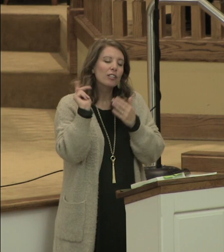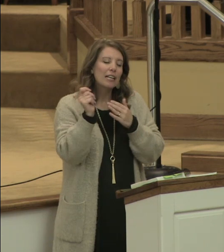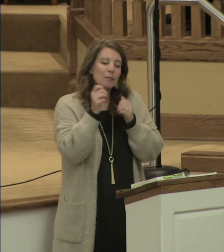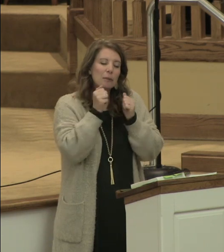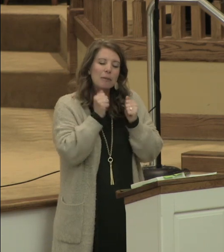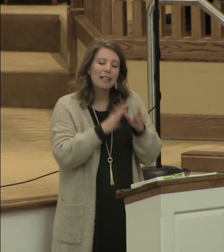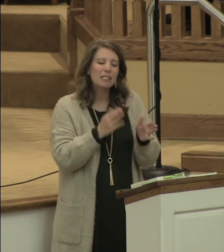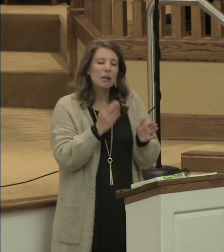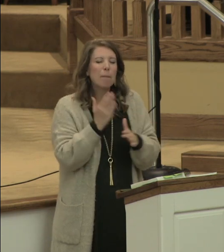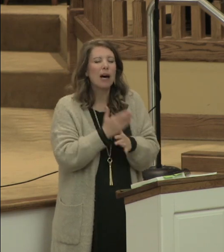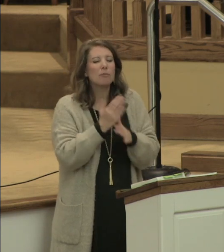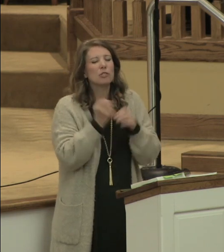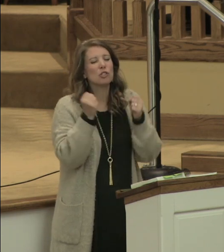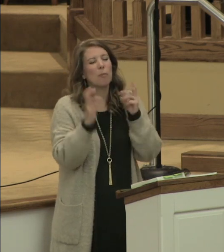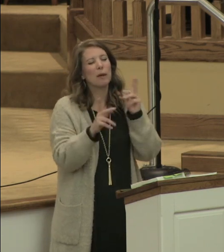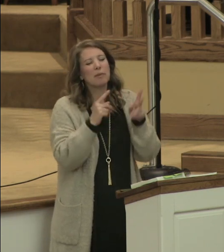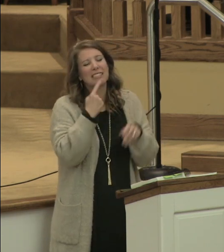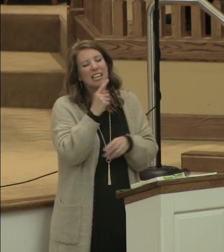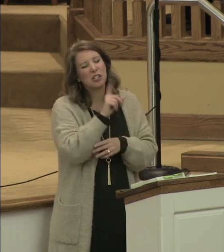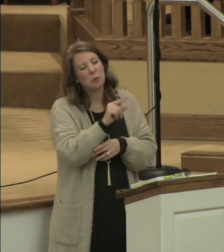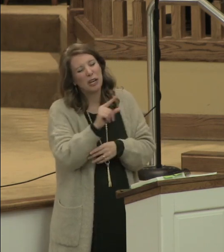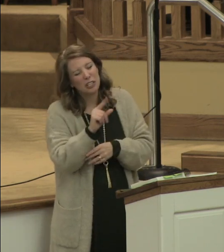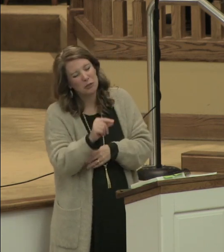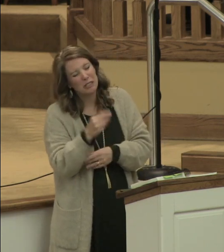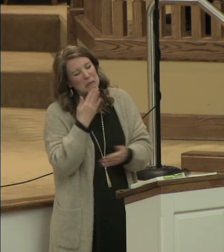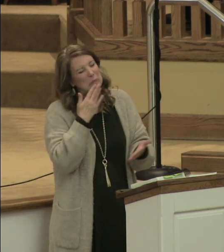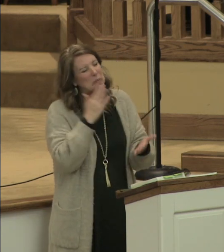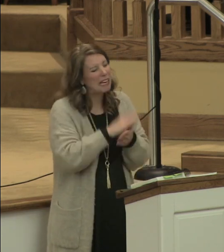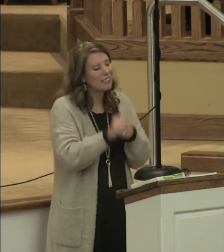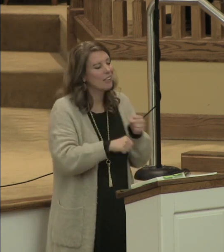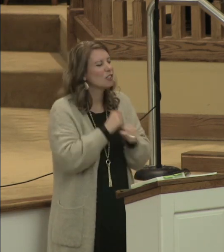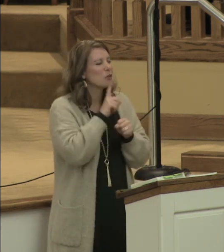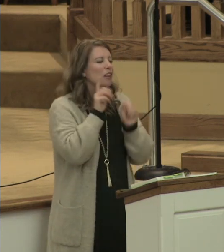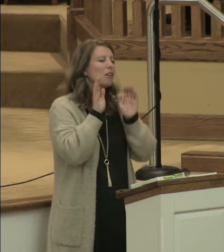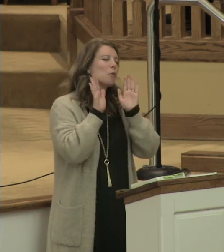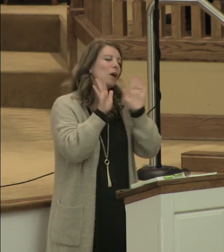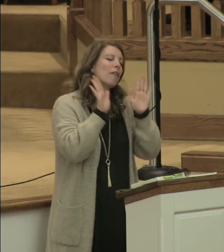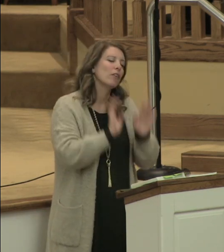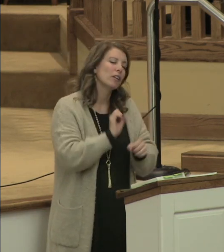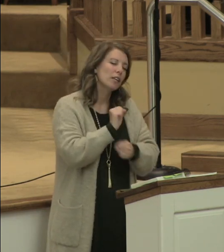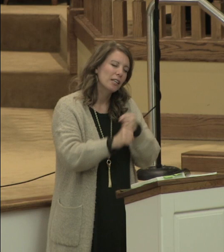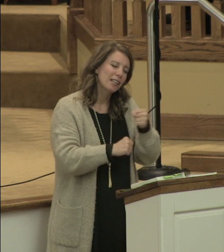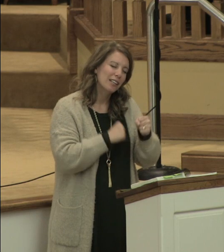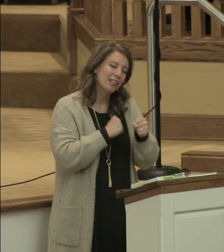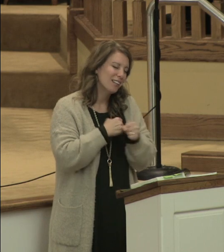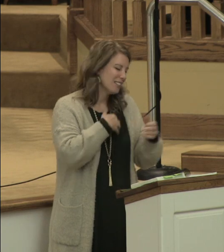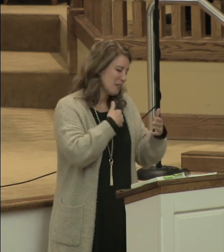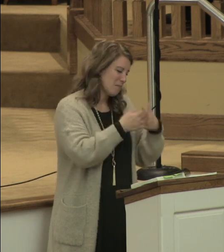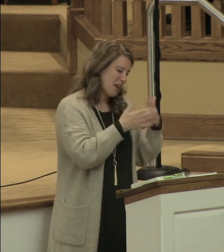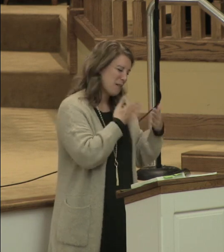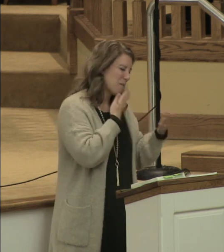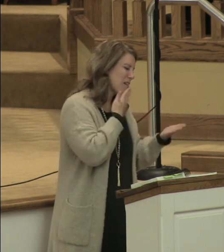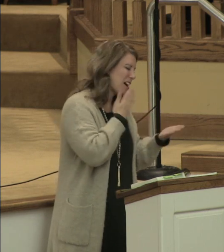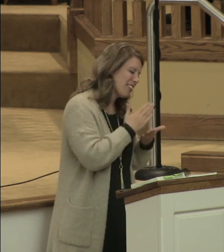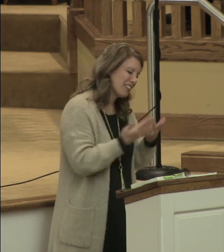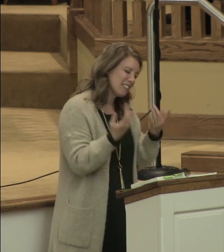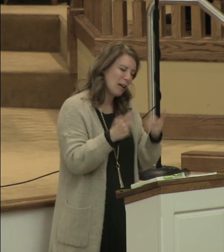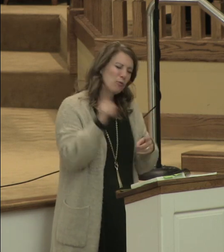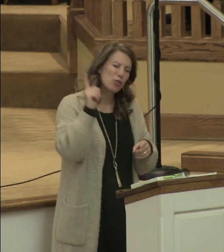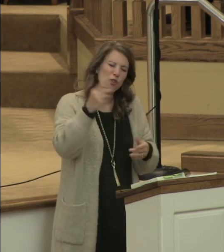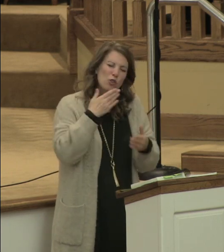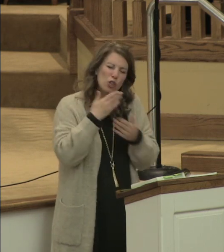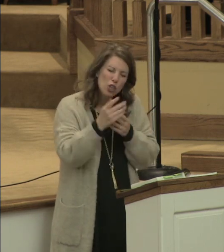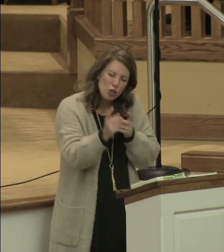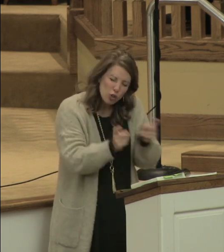Lord, it bothers me that so many people say 2020 has been a bad year. Lord, it's really been an amazing year. And In spite of all the things that have happened, you've been good,